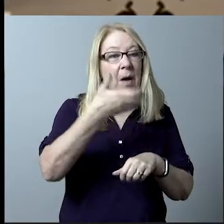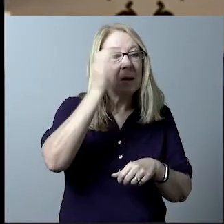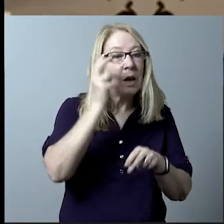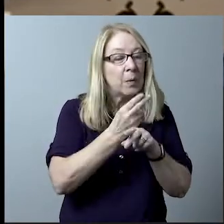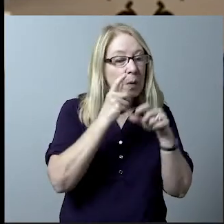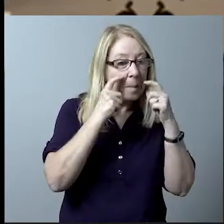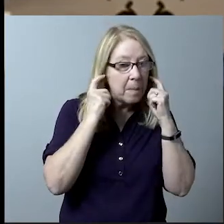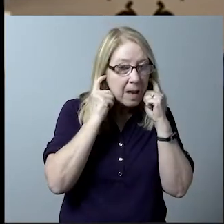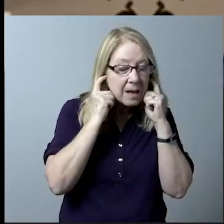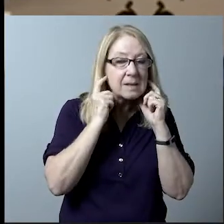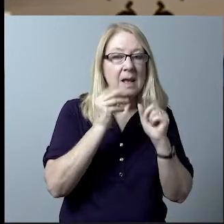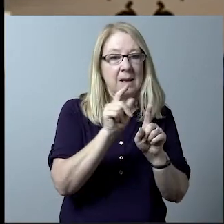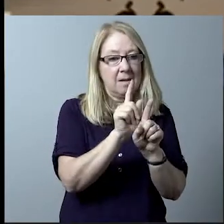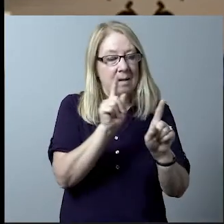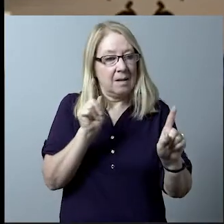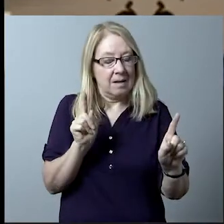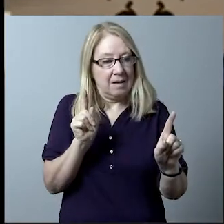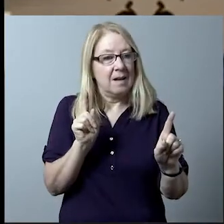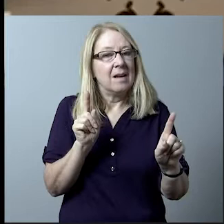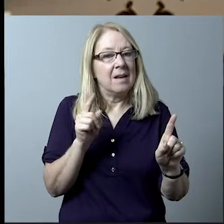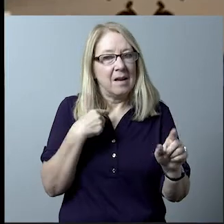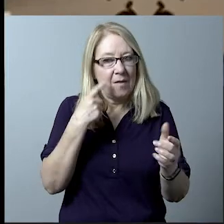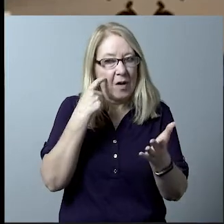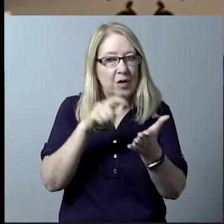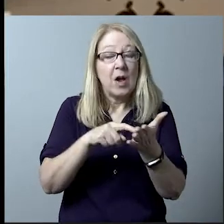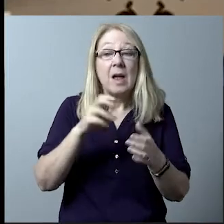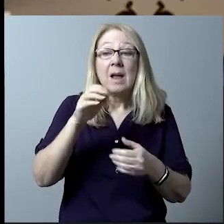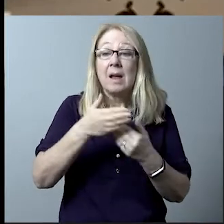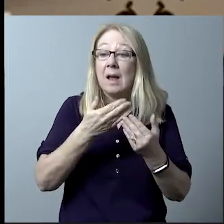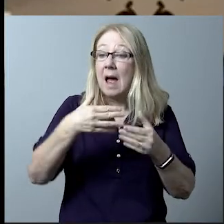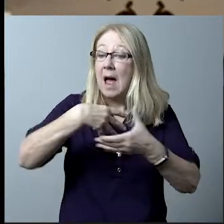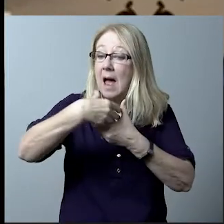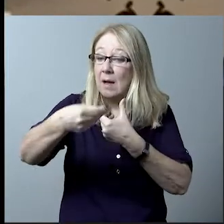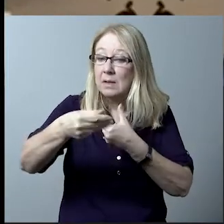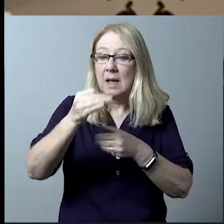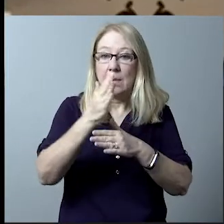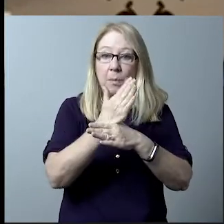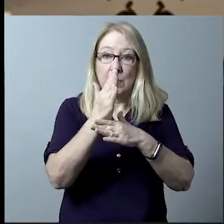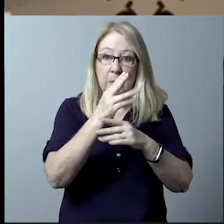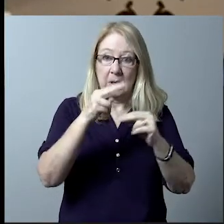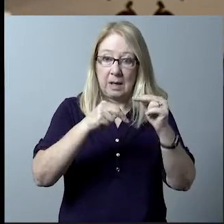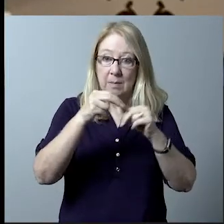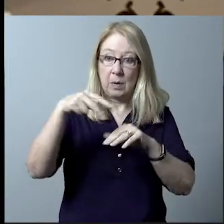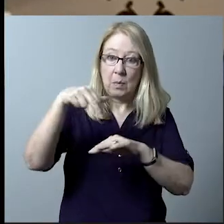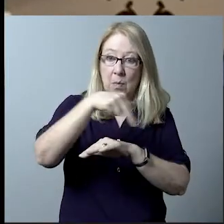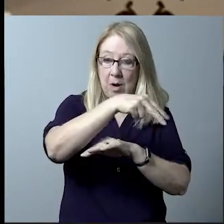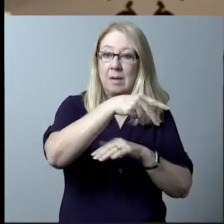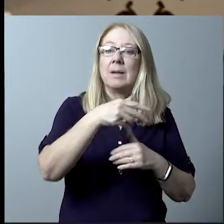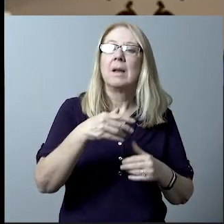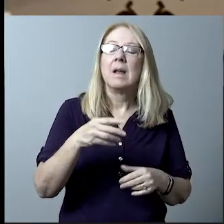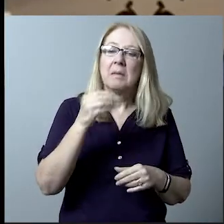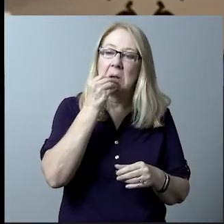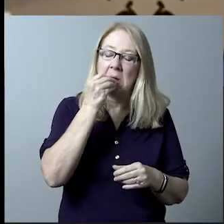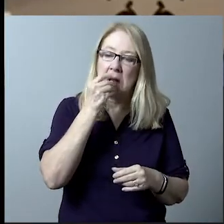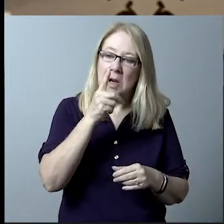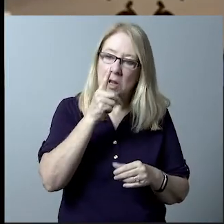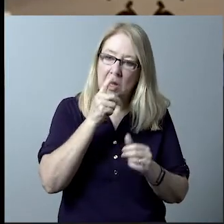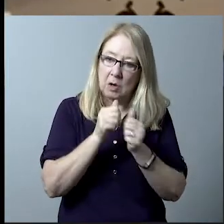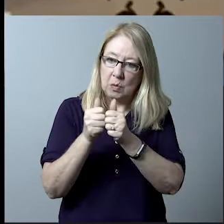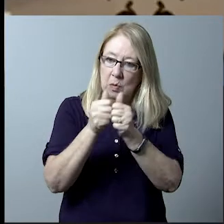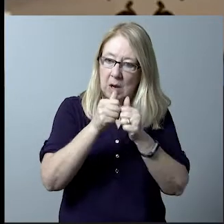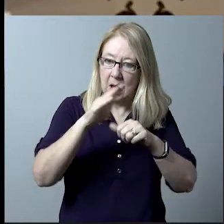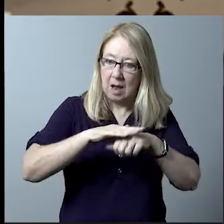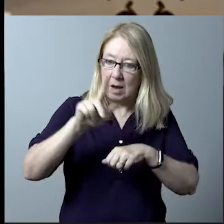face coverings and maintaining social distancing, even outside and between buildings. They're eating lunch together